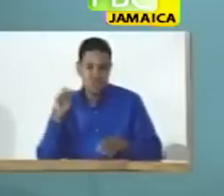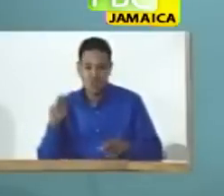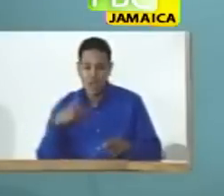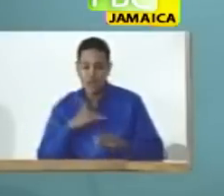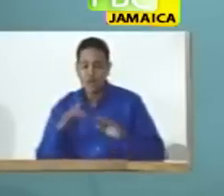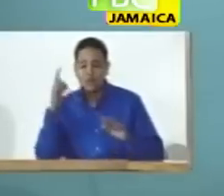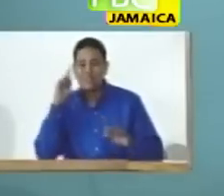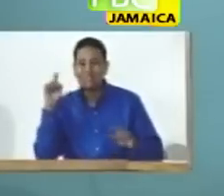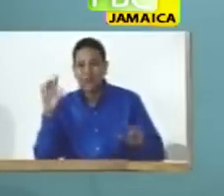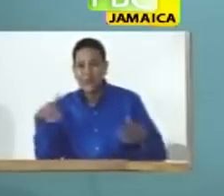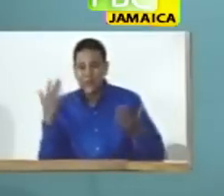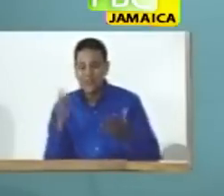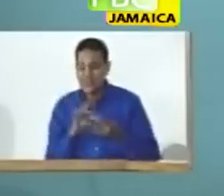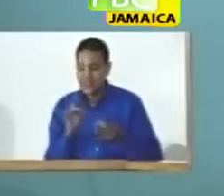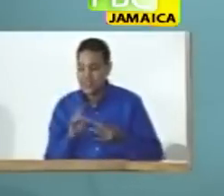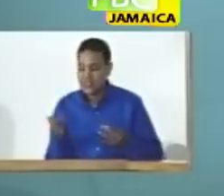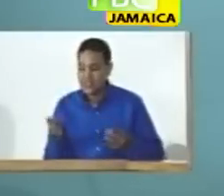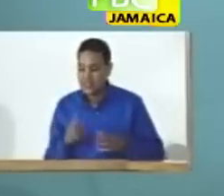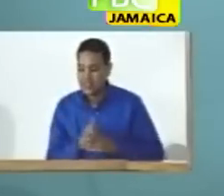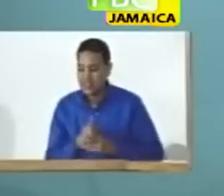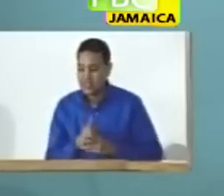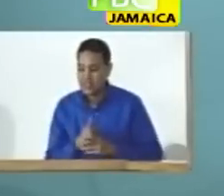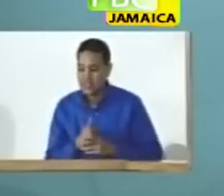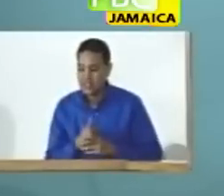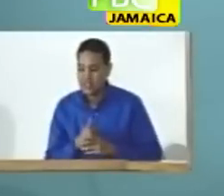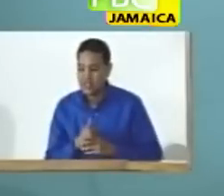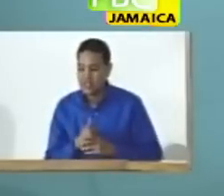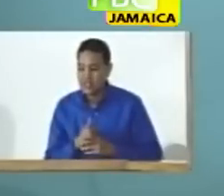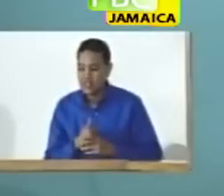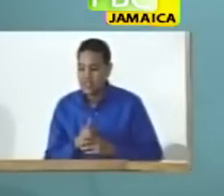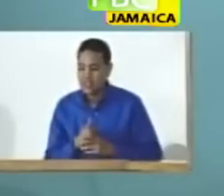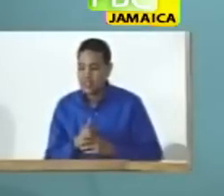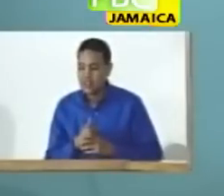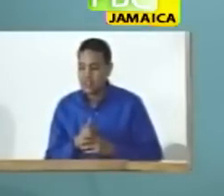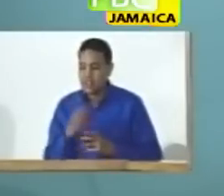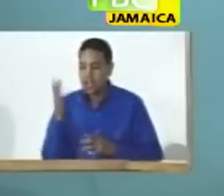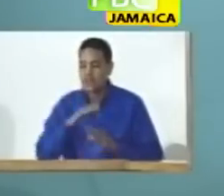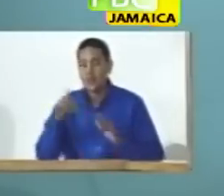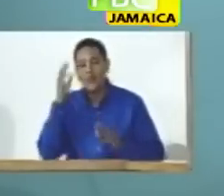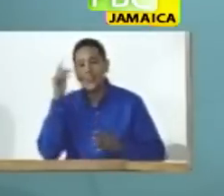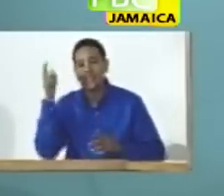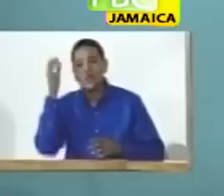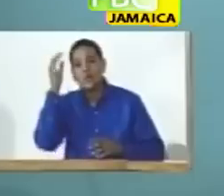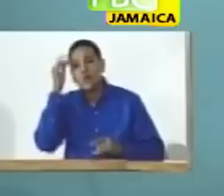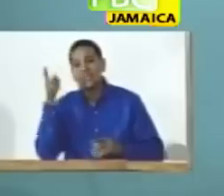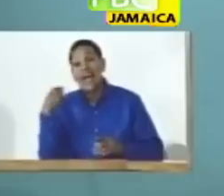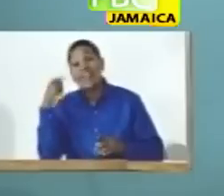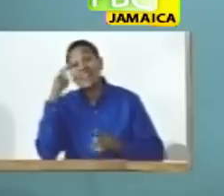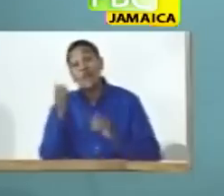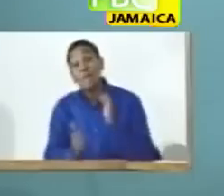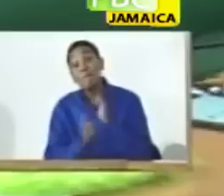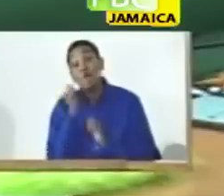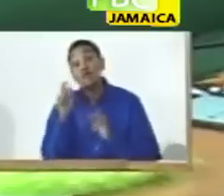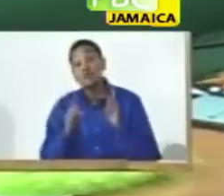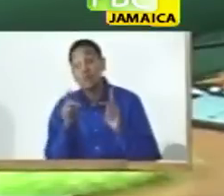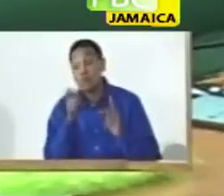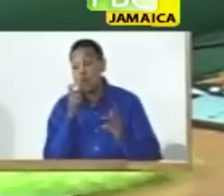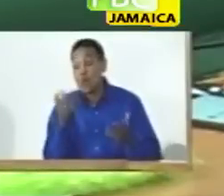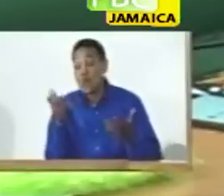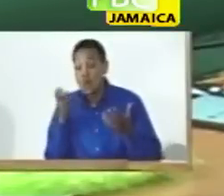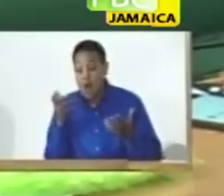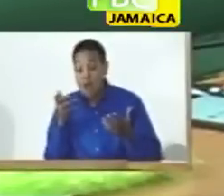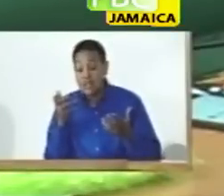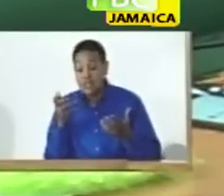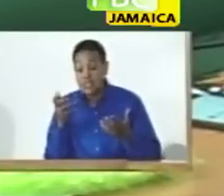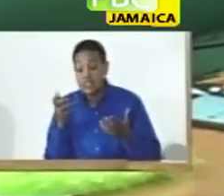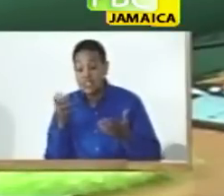that he would consider it an affront if I were to say that. I think most persons who wish to